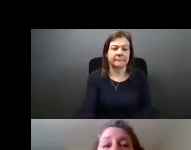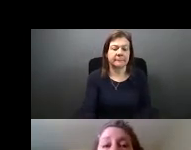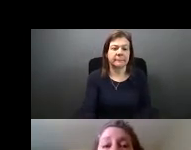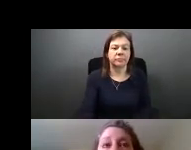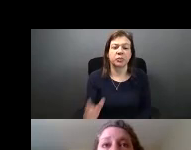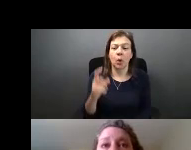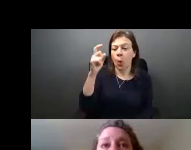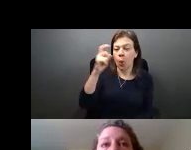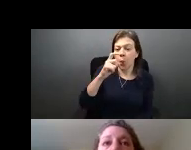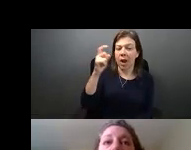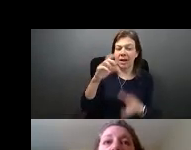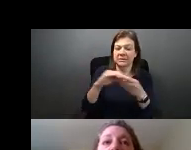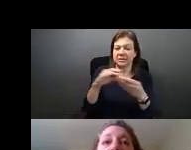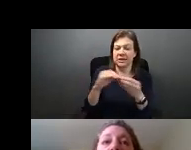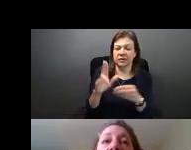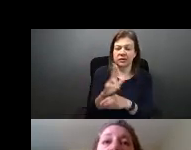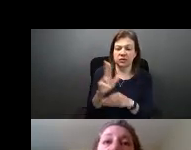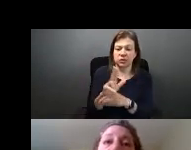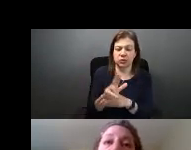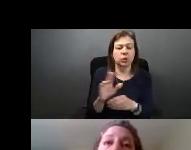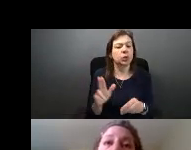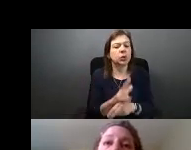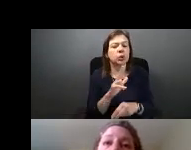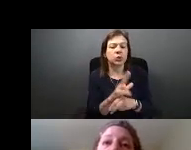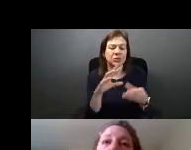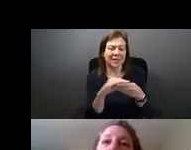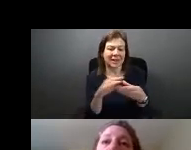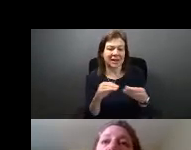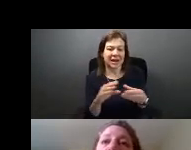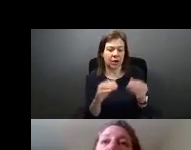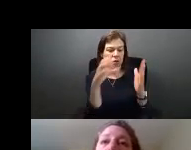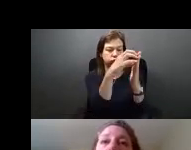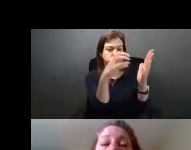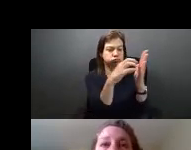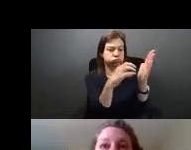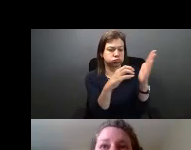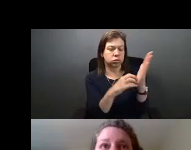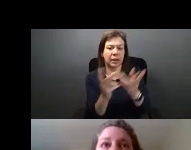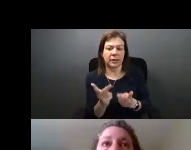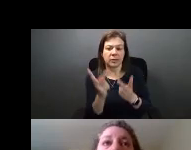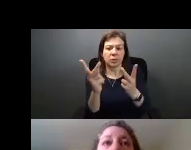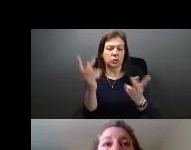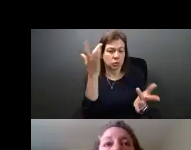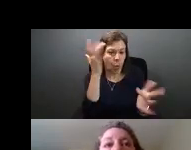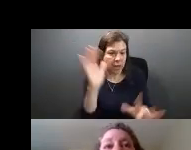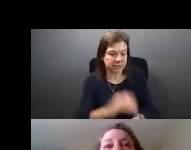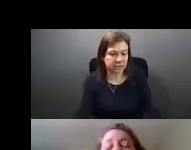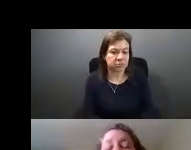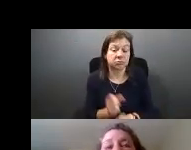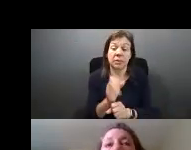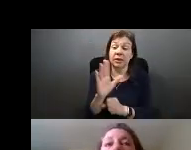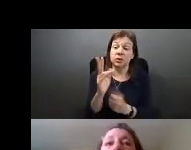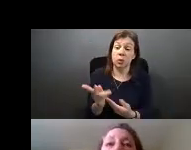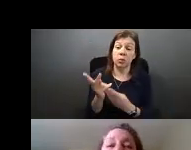Wise narrative use. Use the narrative spaces in the proposal form wisely. Make your proposal